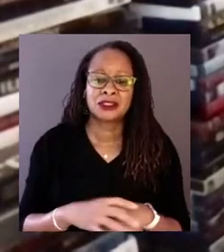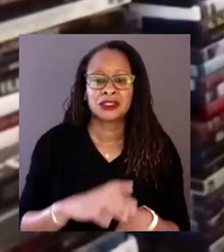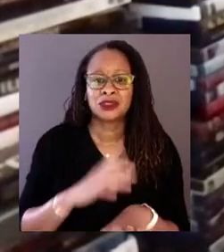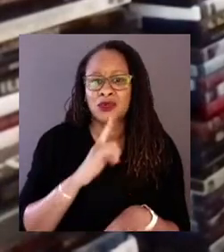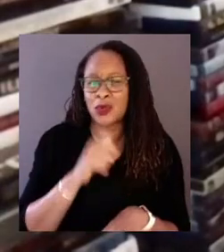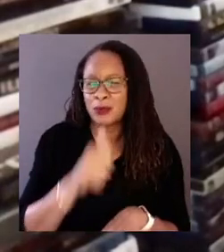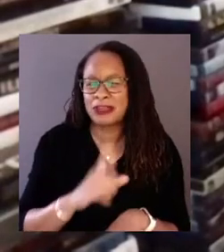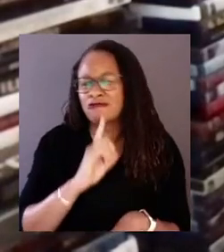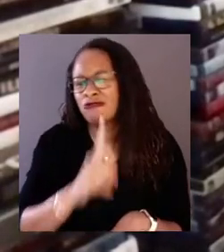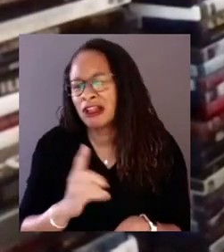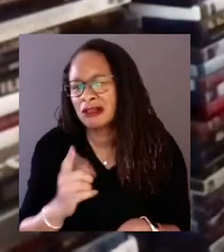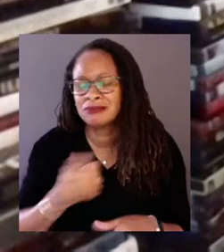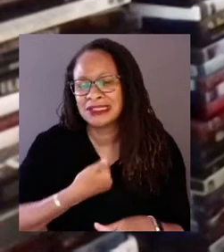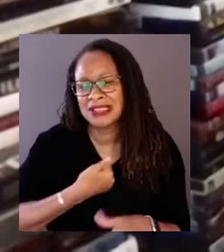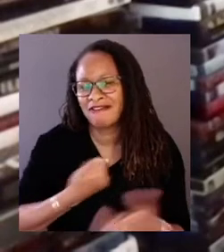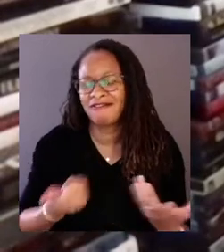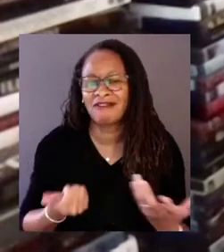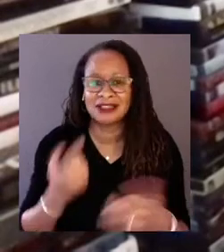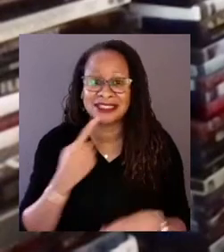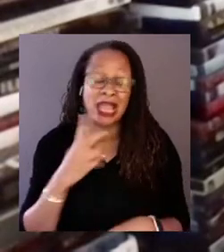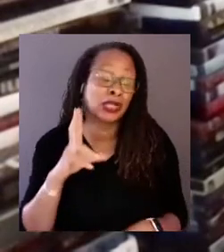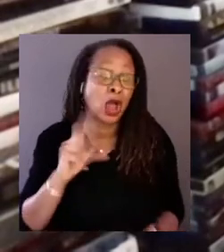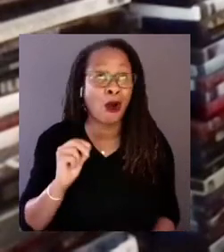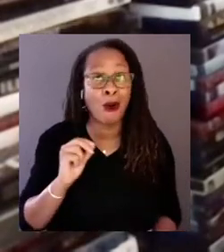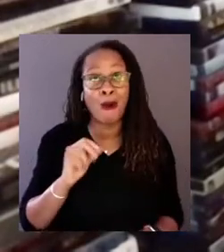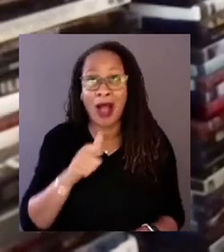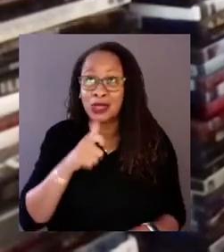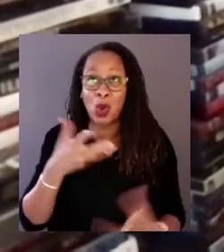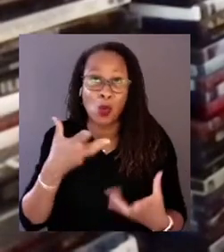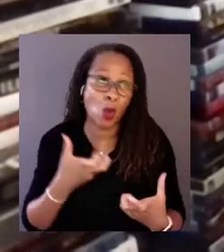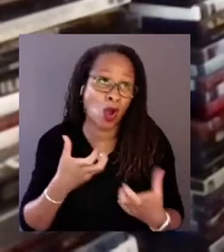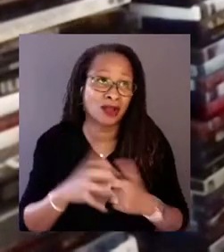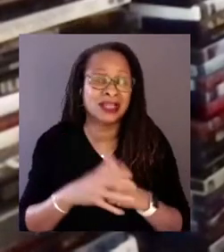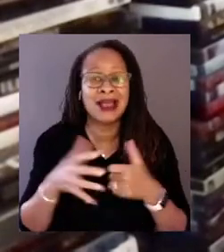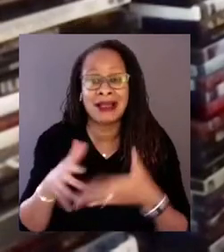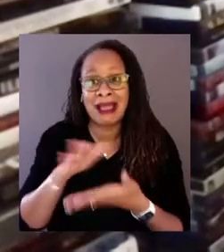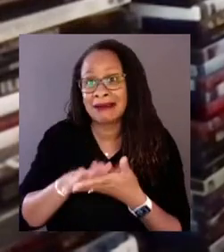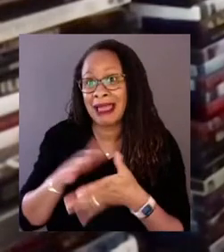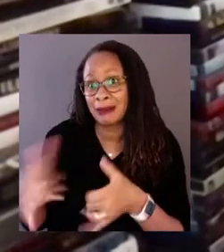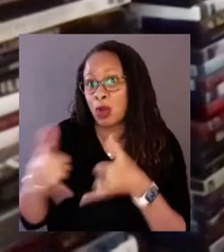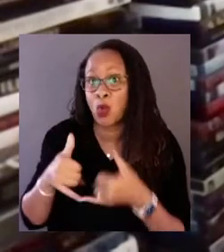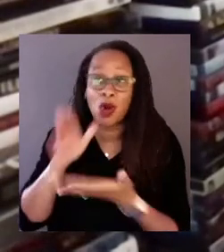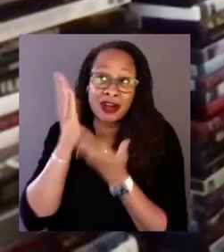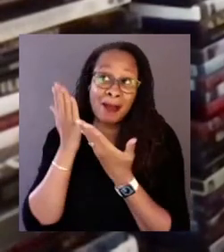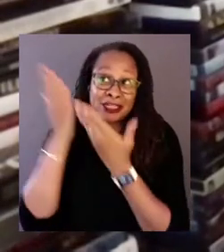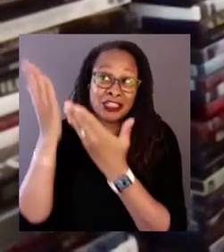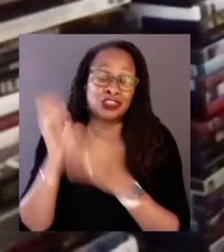to say that, no, you know, I wouldn't want an Academy Award nomination or, you know,